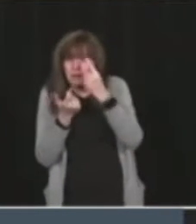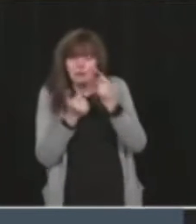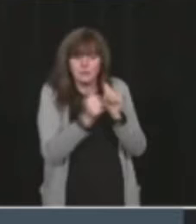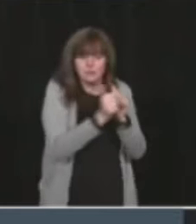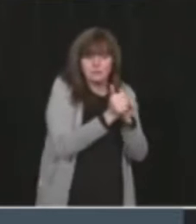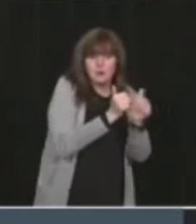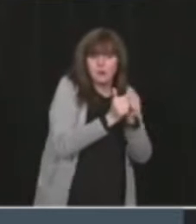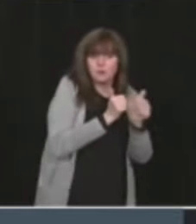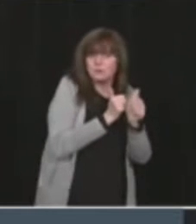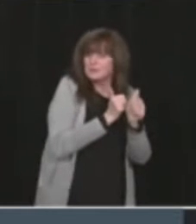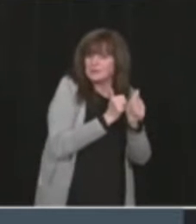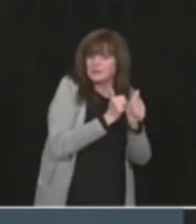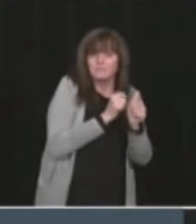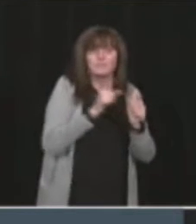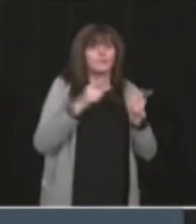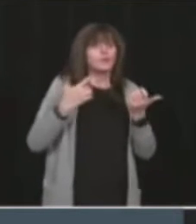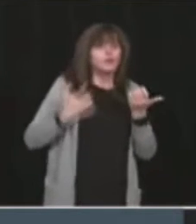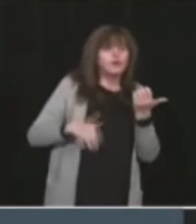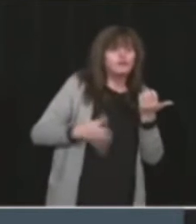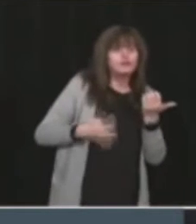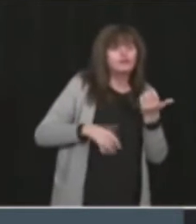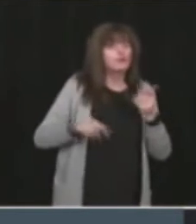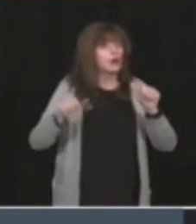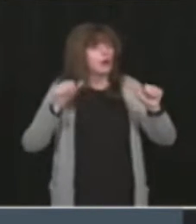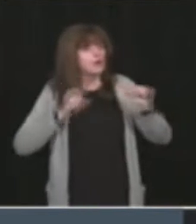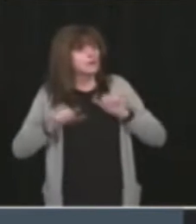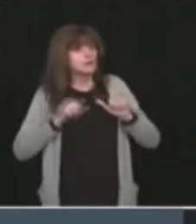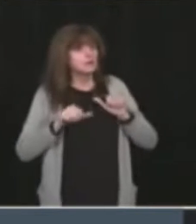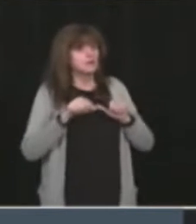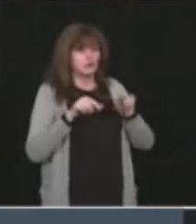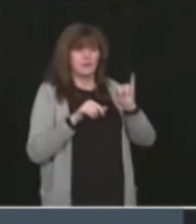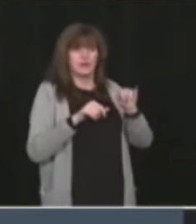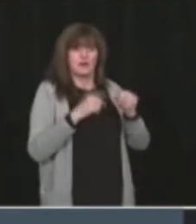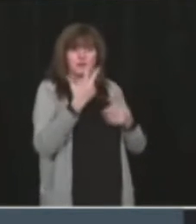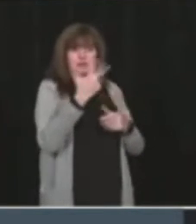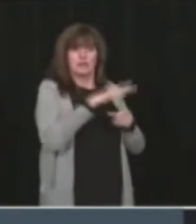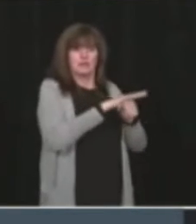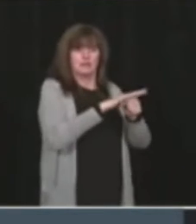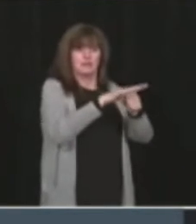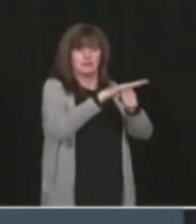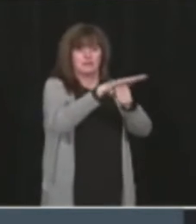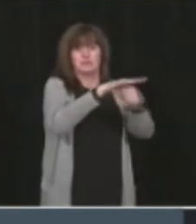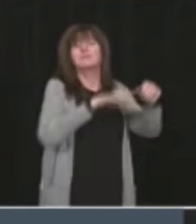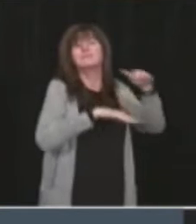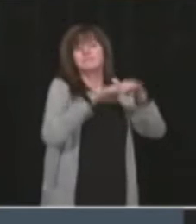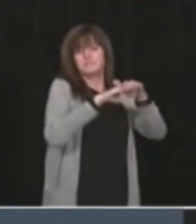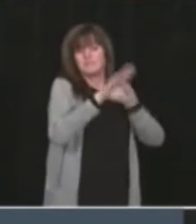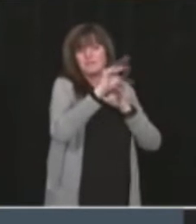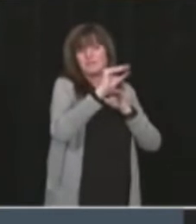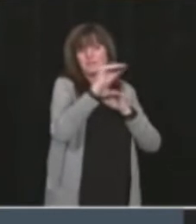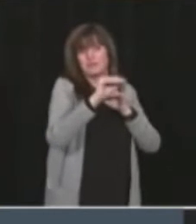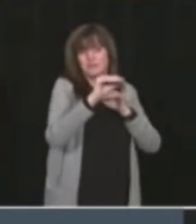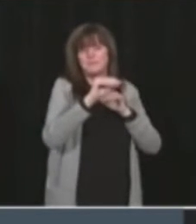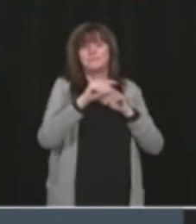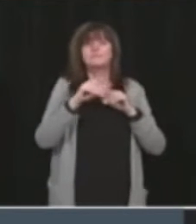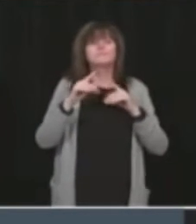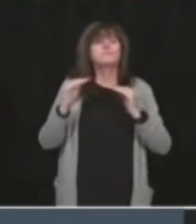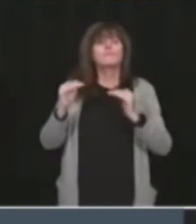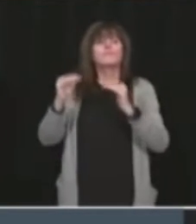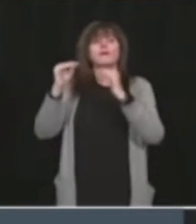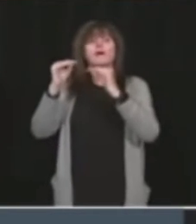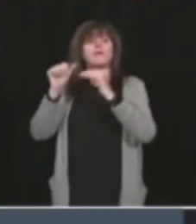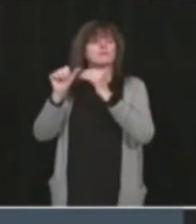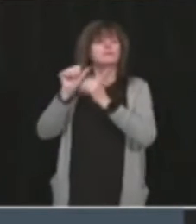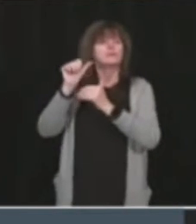50%. Some higher risk settings will also be capped at 25%. Social gathering limits